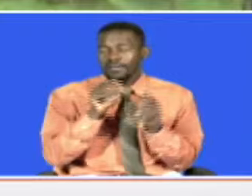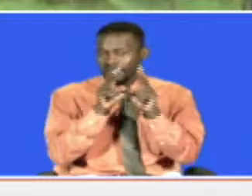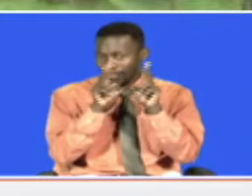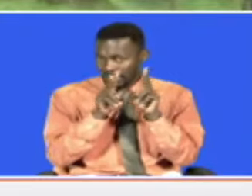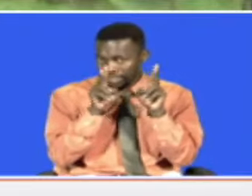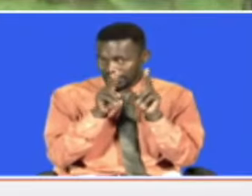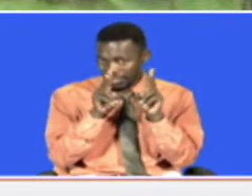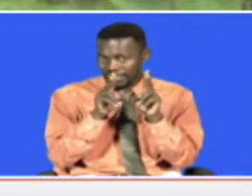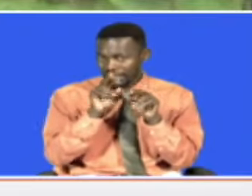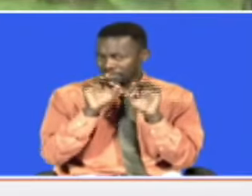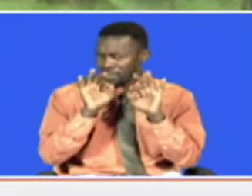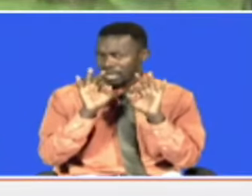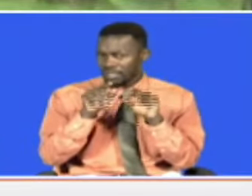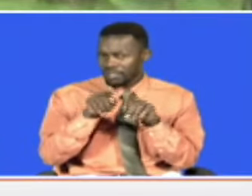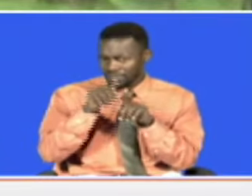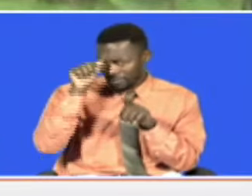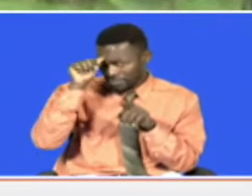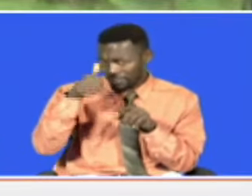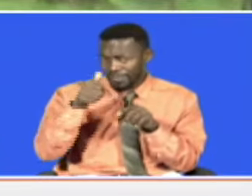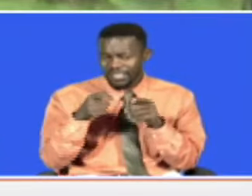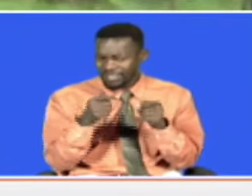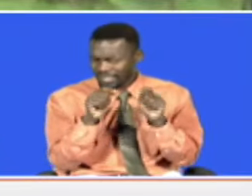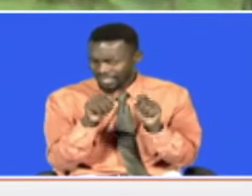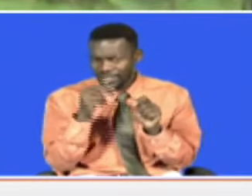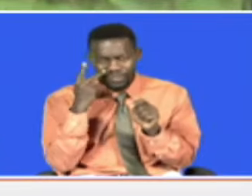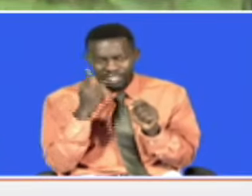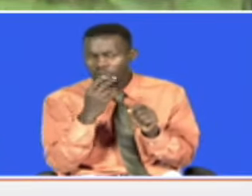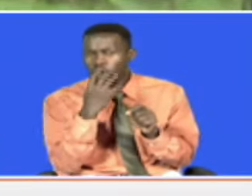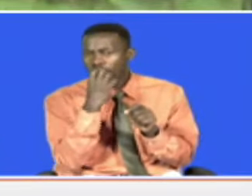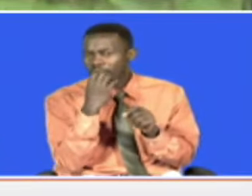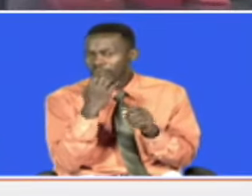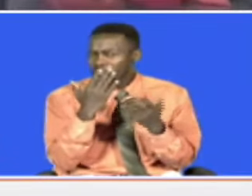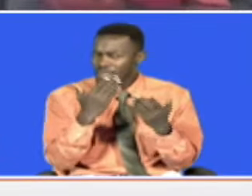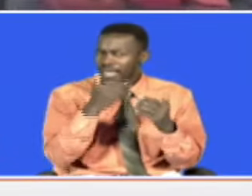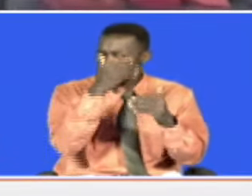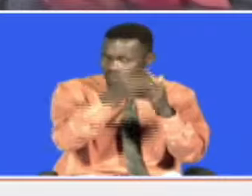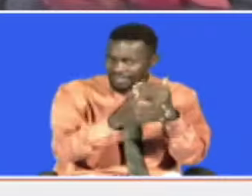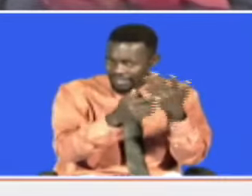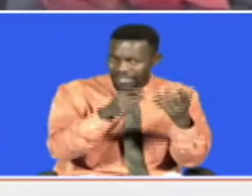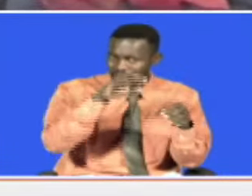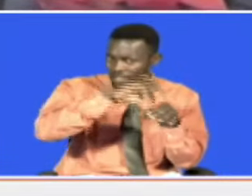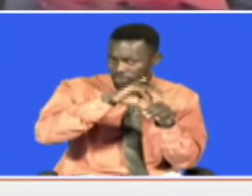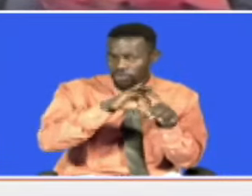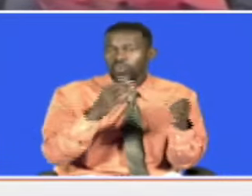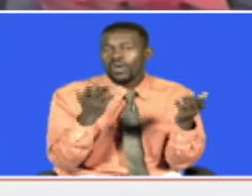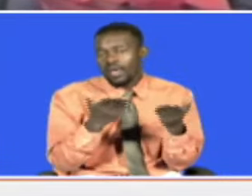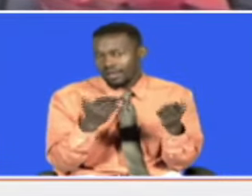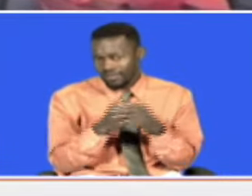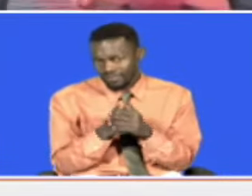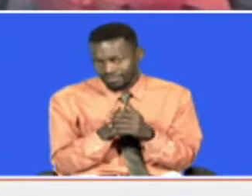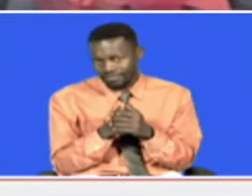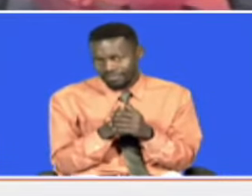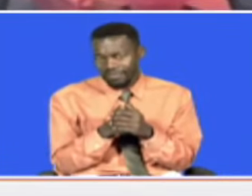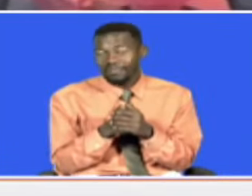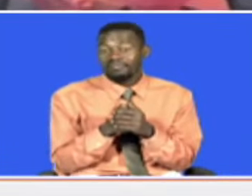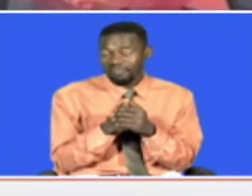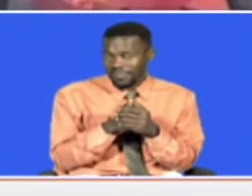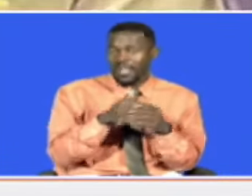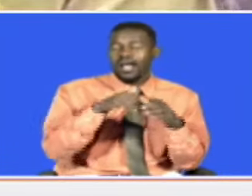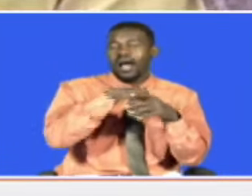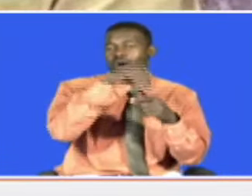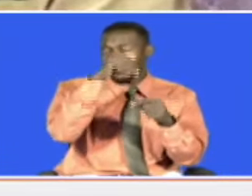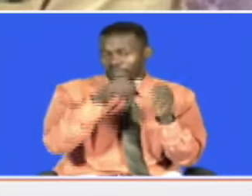see where his own party will be in the next regime. Ndani kukiwaka, nje kuna tokota, kwani